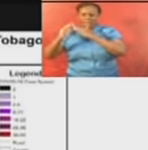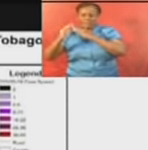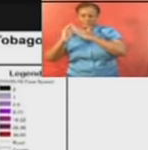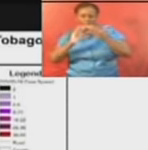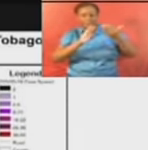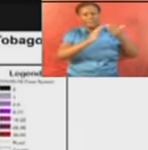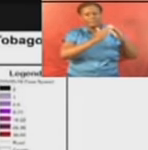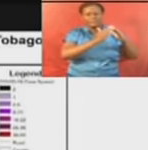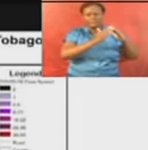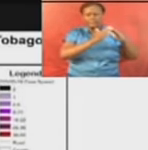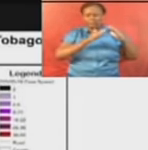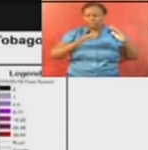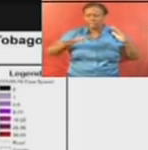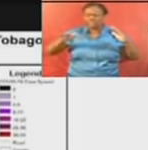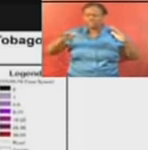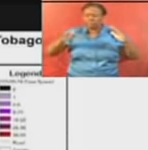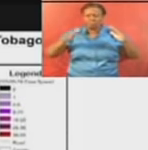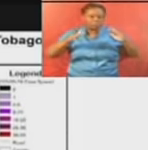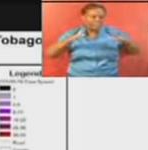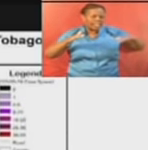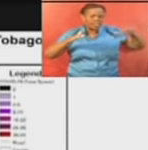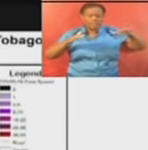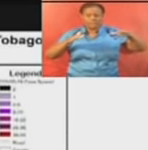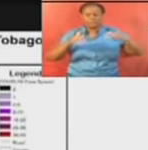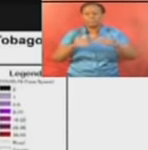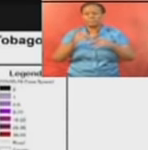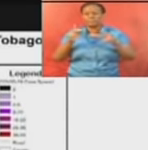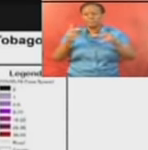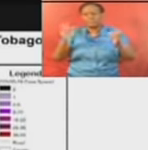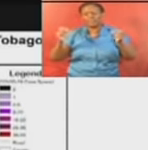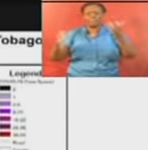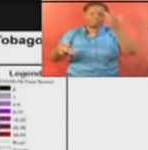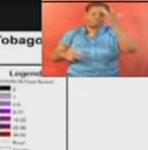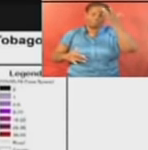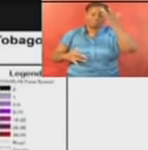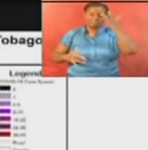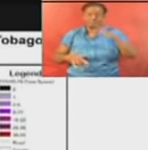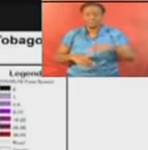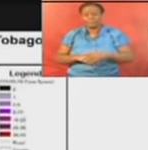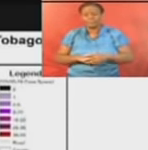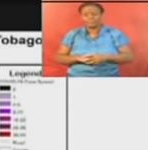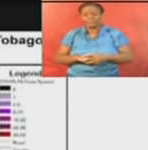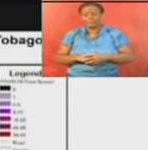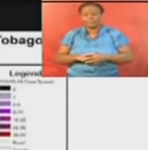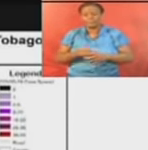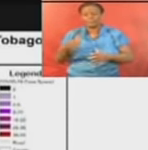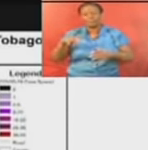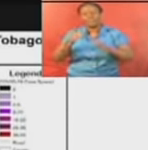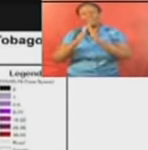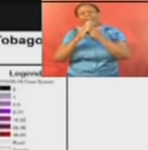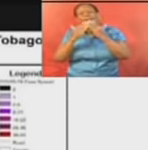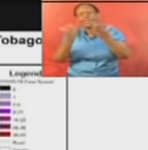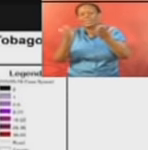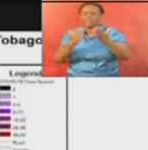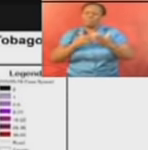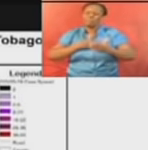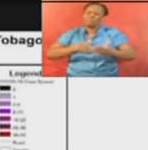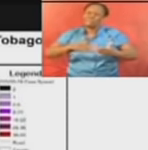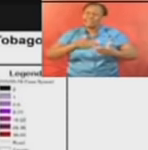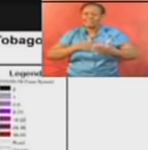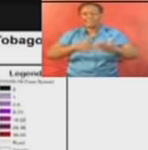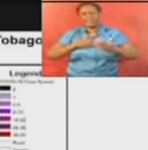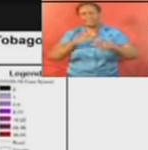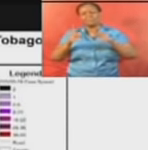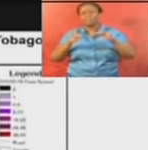there are no cases. There are cases wherever there are people, and therefore we are asking people wherever they are to follow